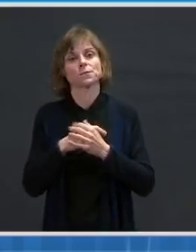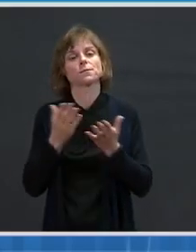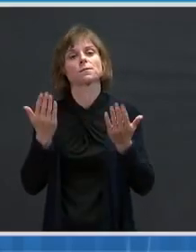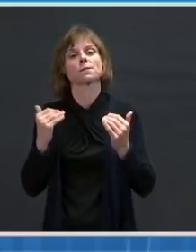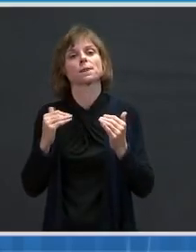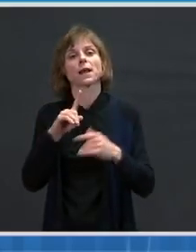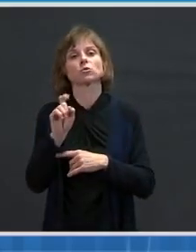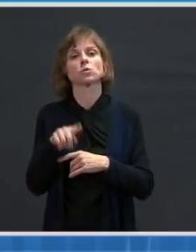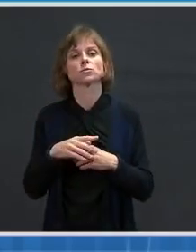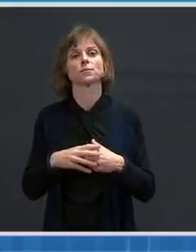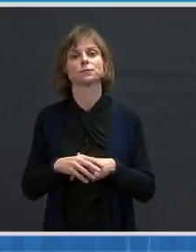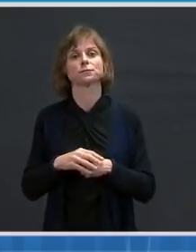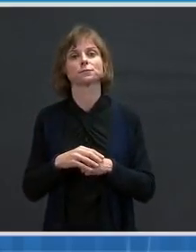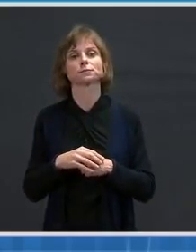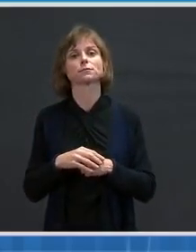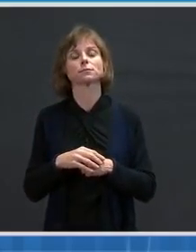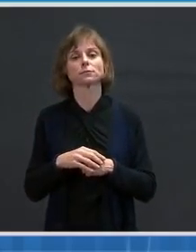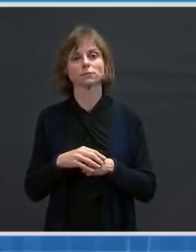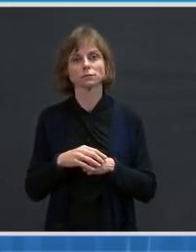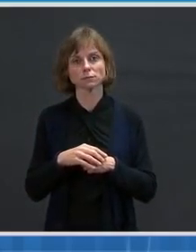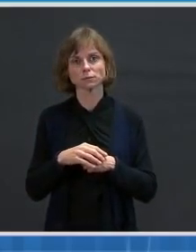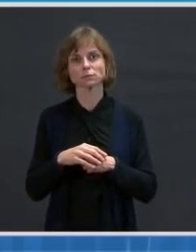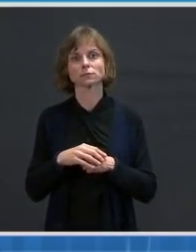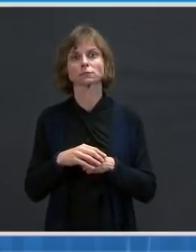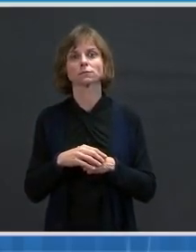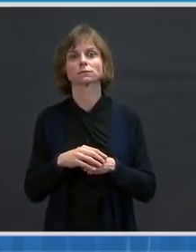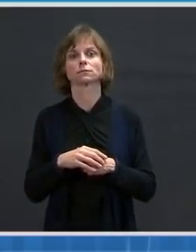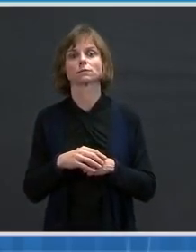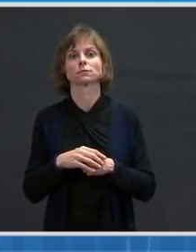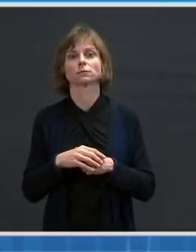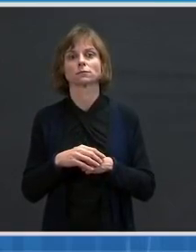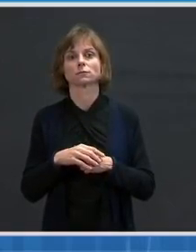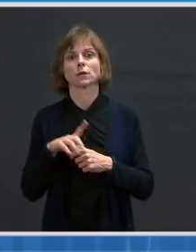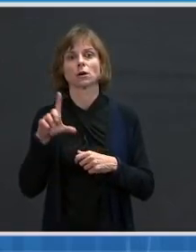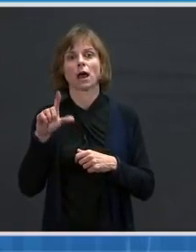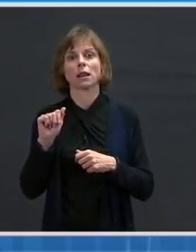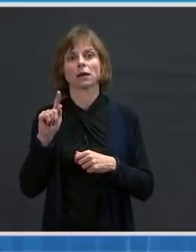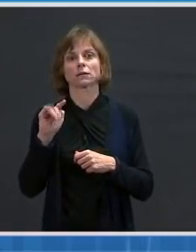question. Next, we'll go to Chris Majurian at Los Angeles Times.